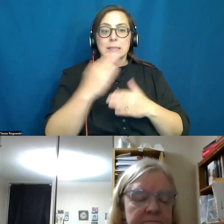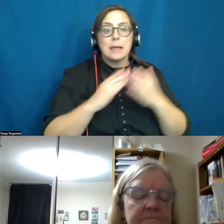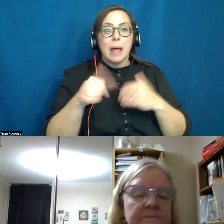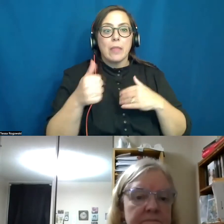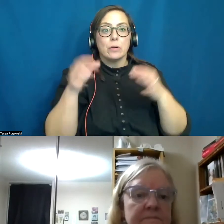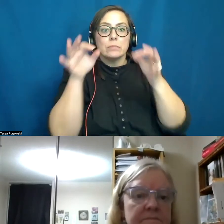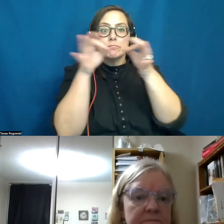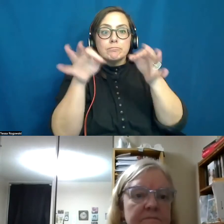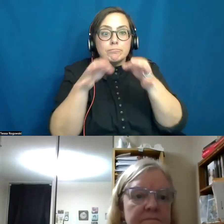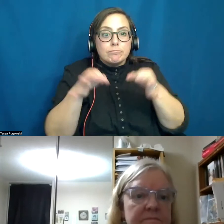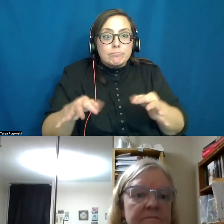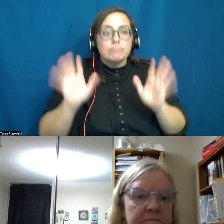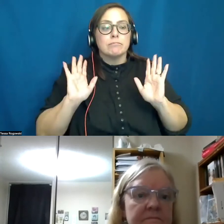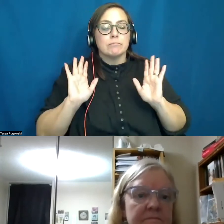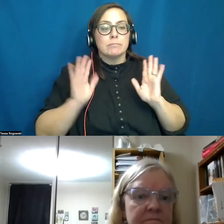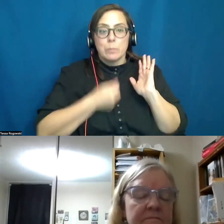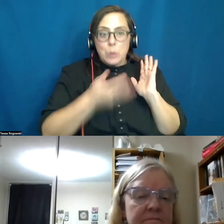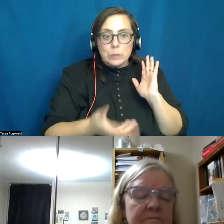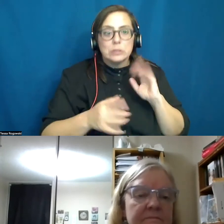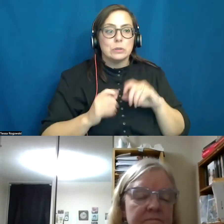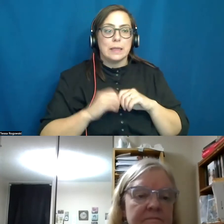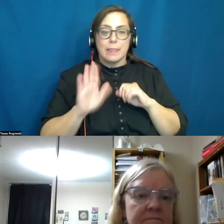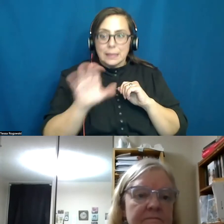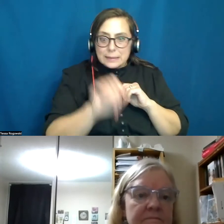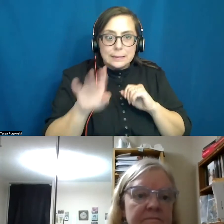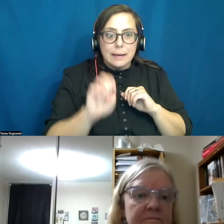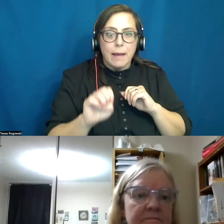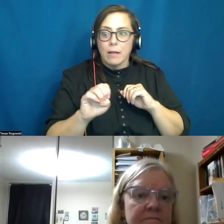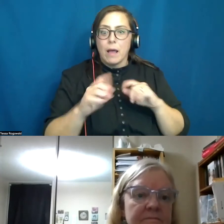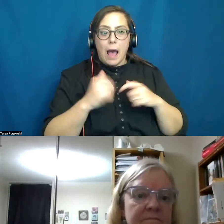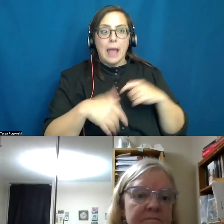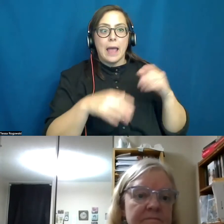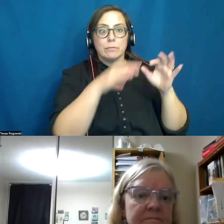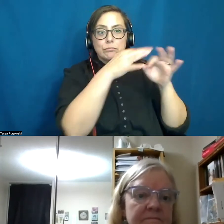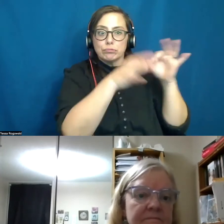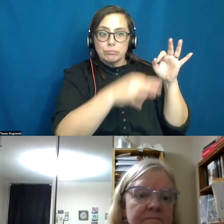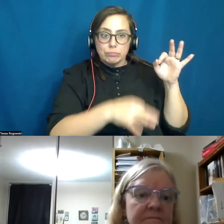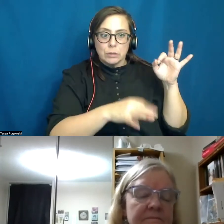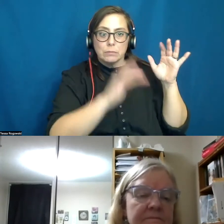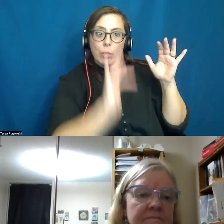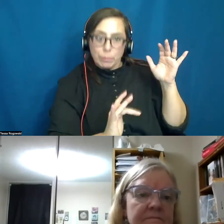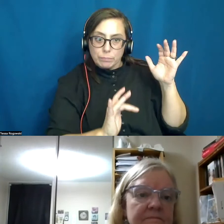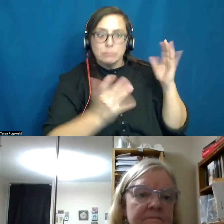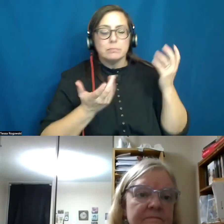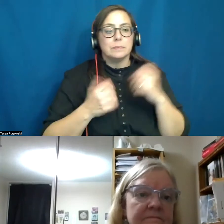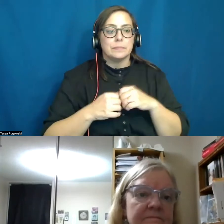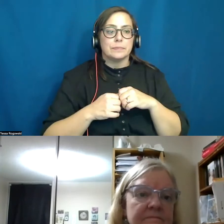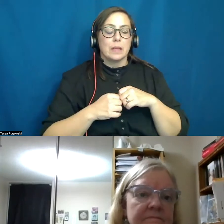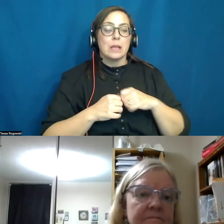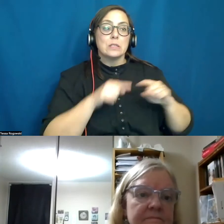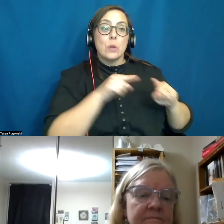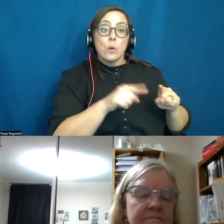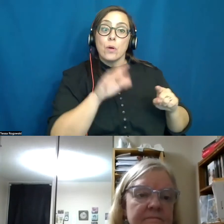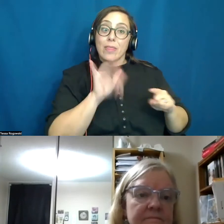or quatrains. And so the form was more reflecting my experience,